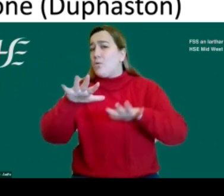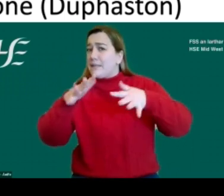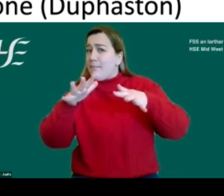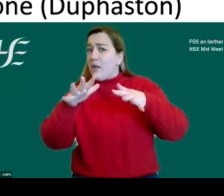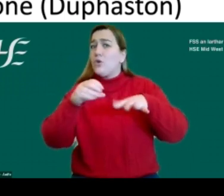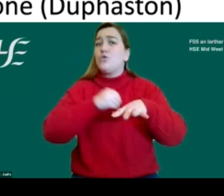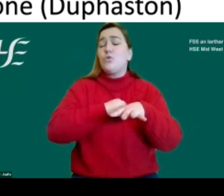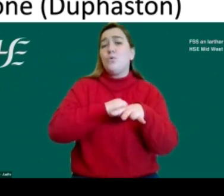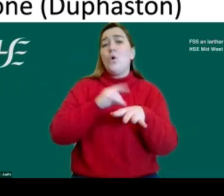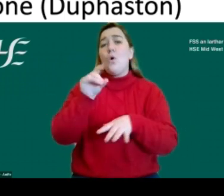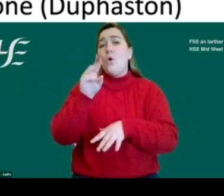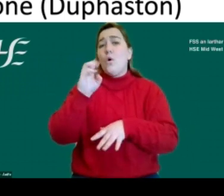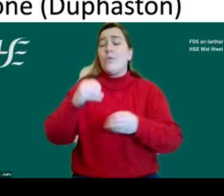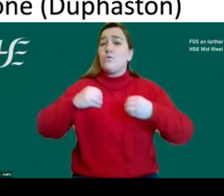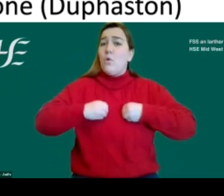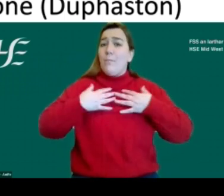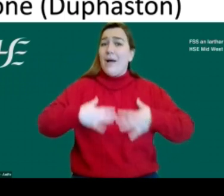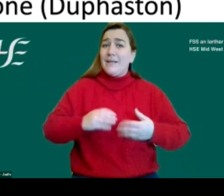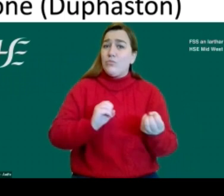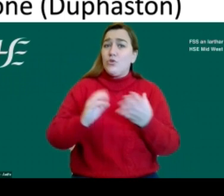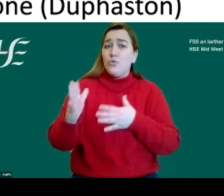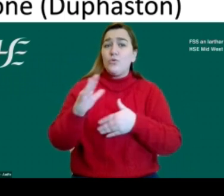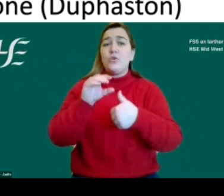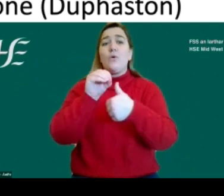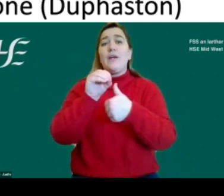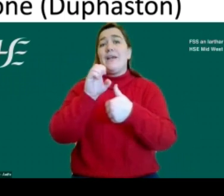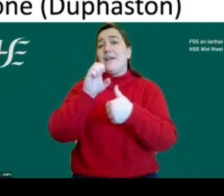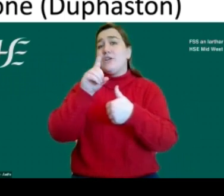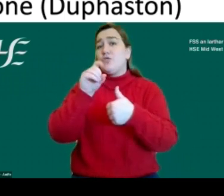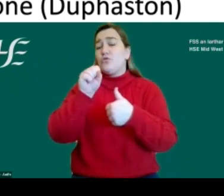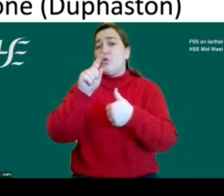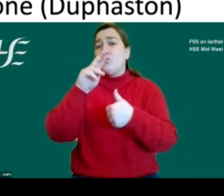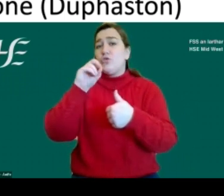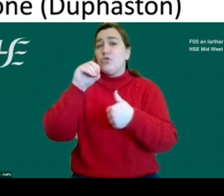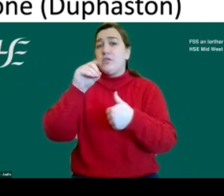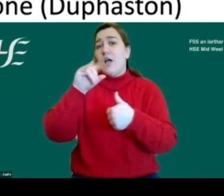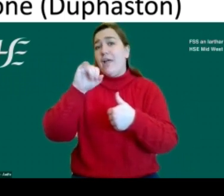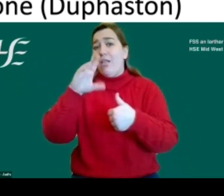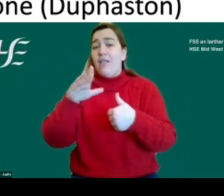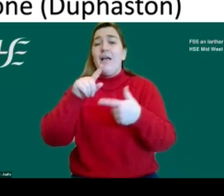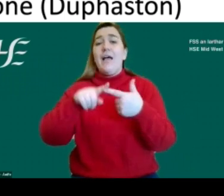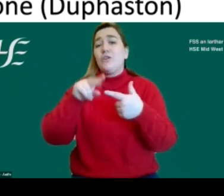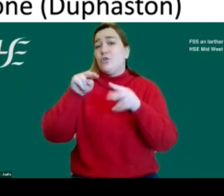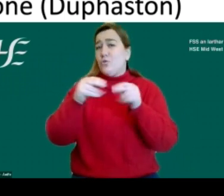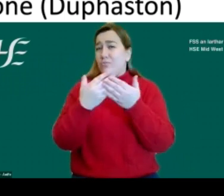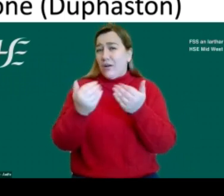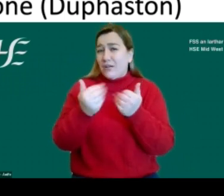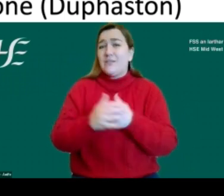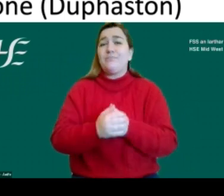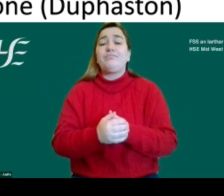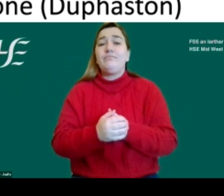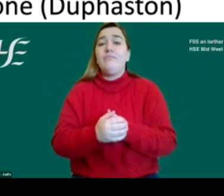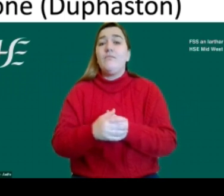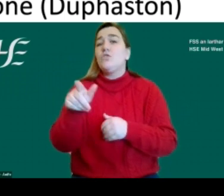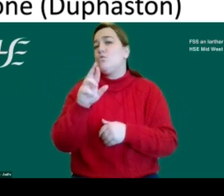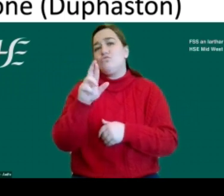very similar to the hormones that your own body produces. So it's the estradiol and the eutrogestrone or the micronized progesterone. So it's very rare